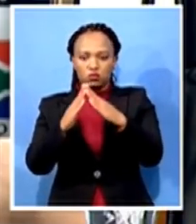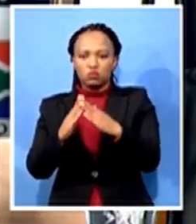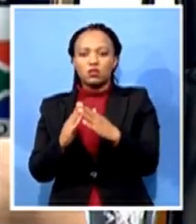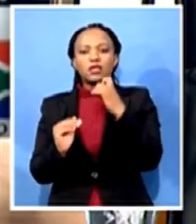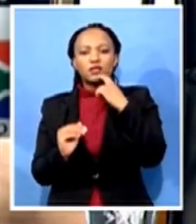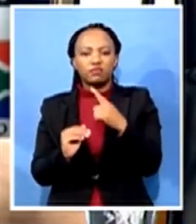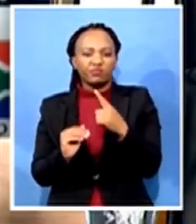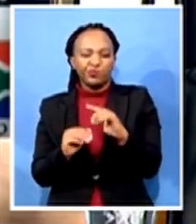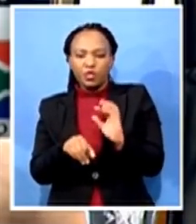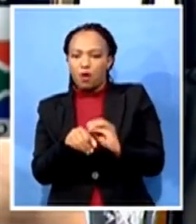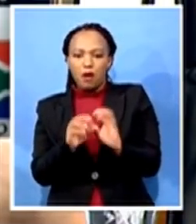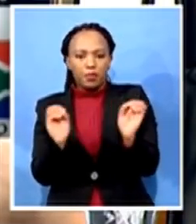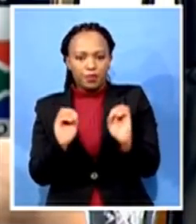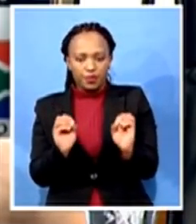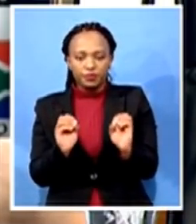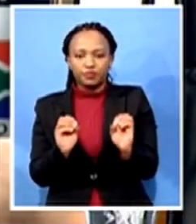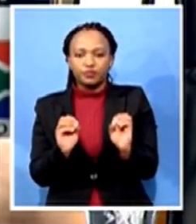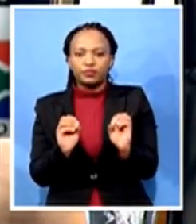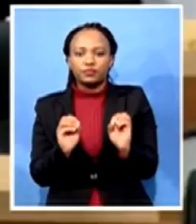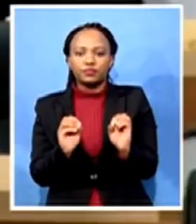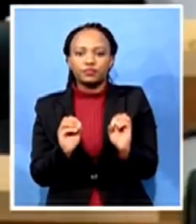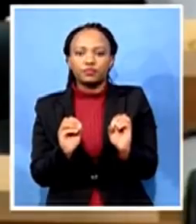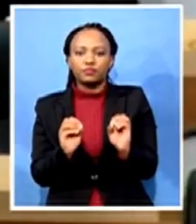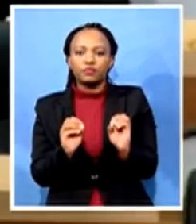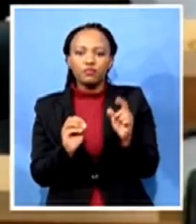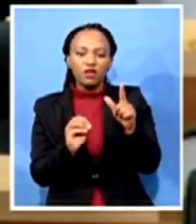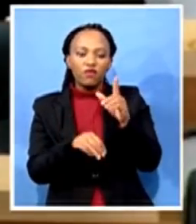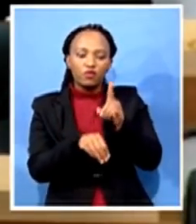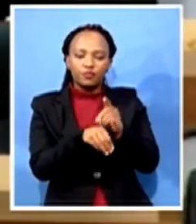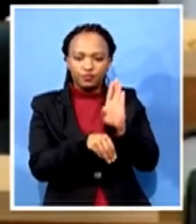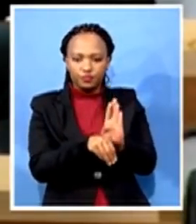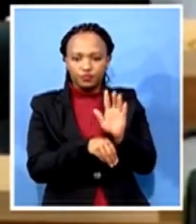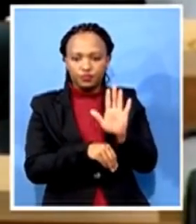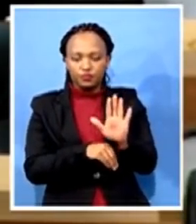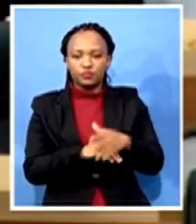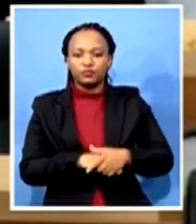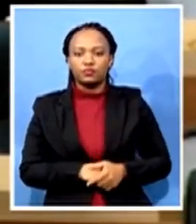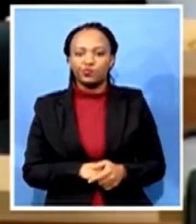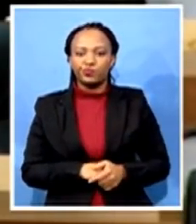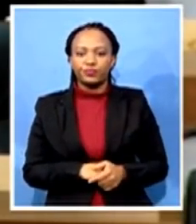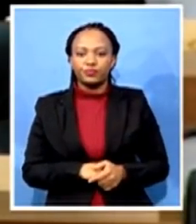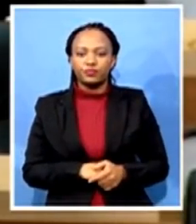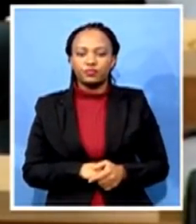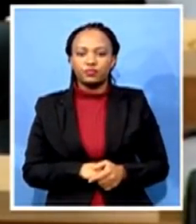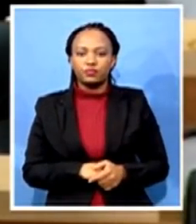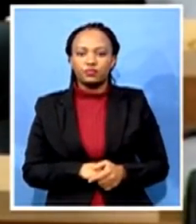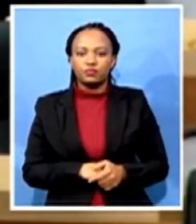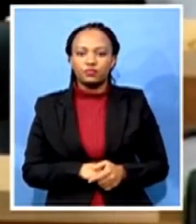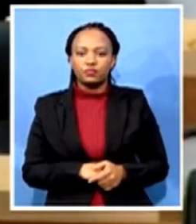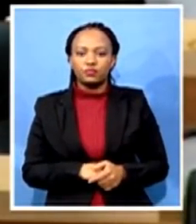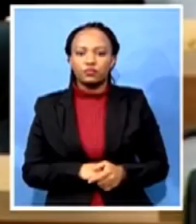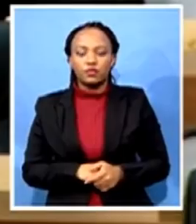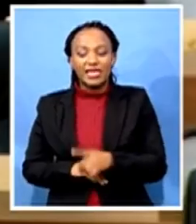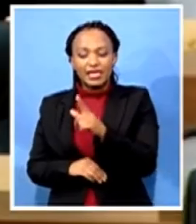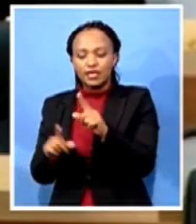about the database. Well, this is a new contract. It's to build different houses. The contract required